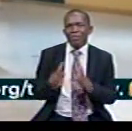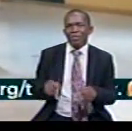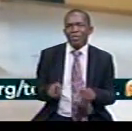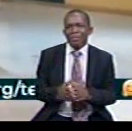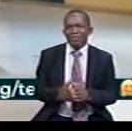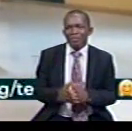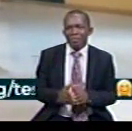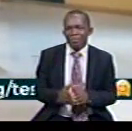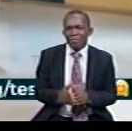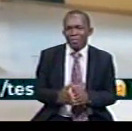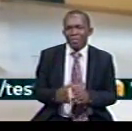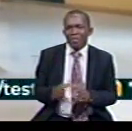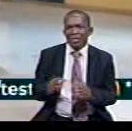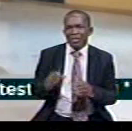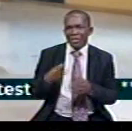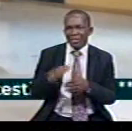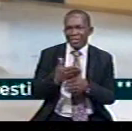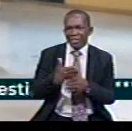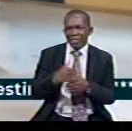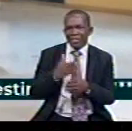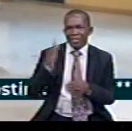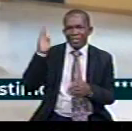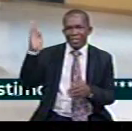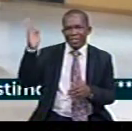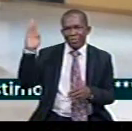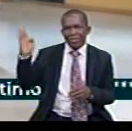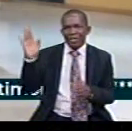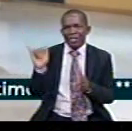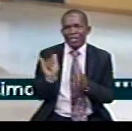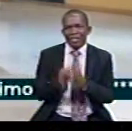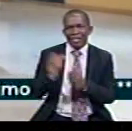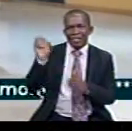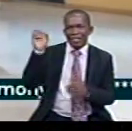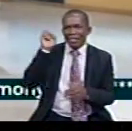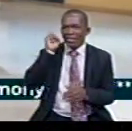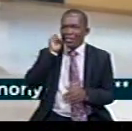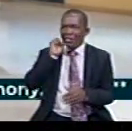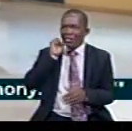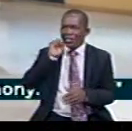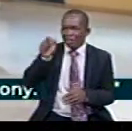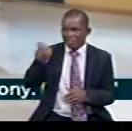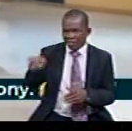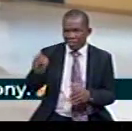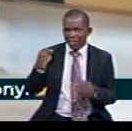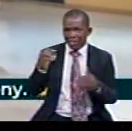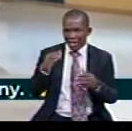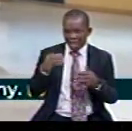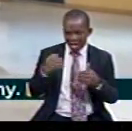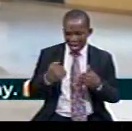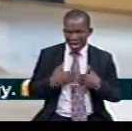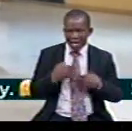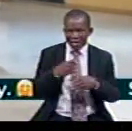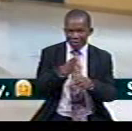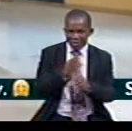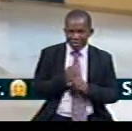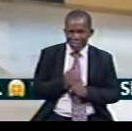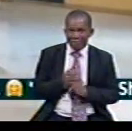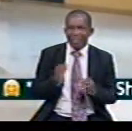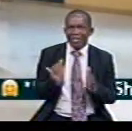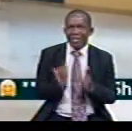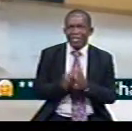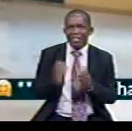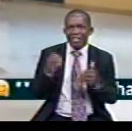who is testifying of a miracle baby she's holding currently. She said she had a series of